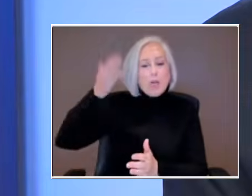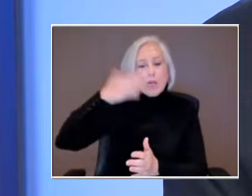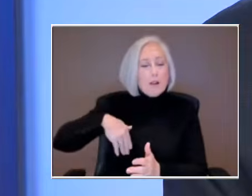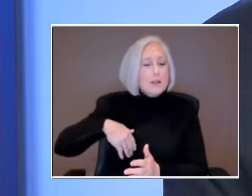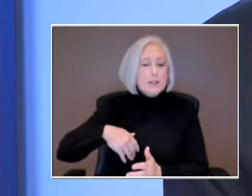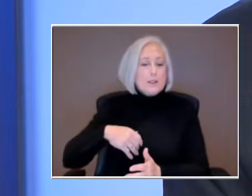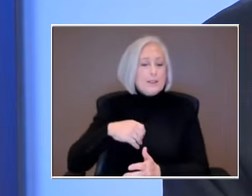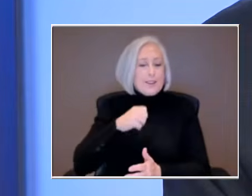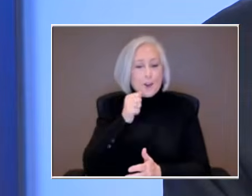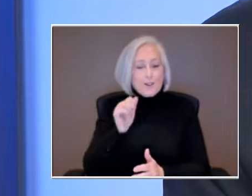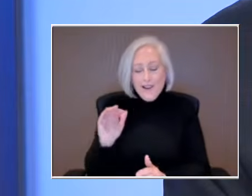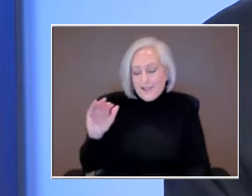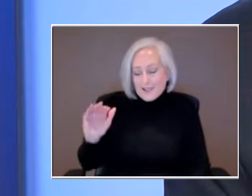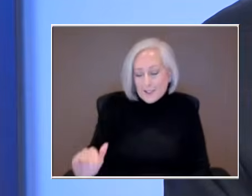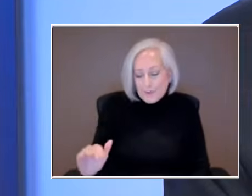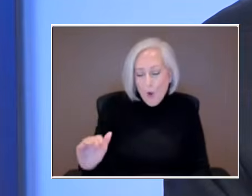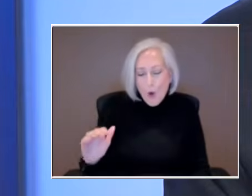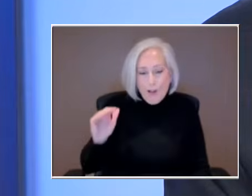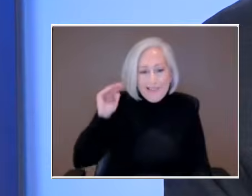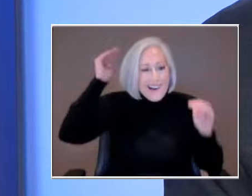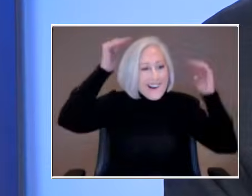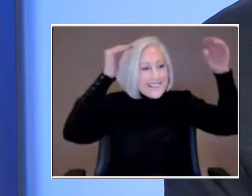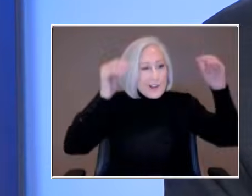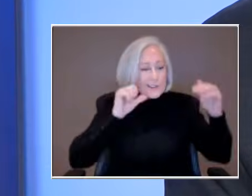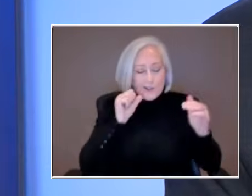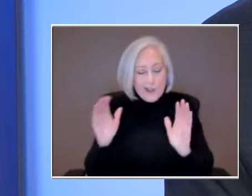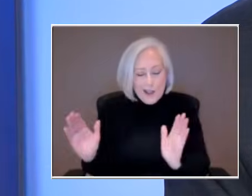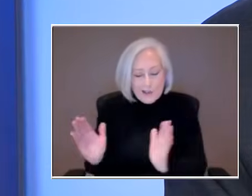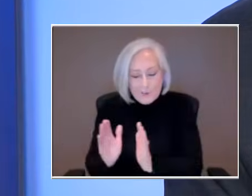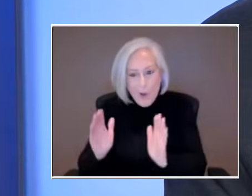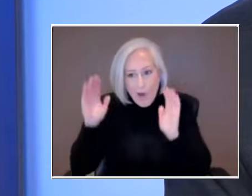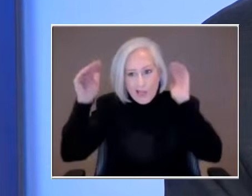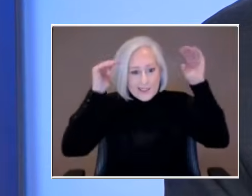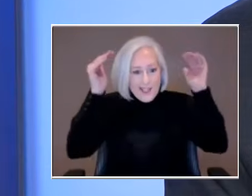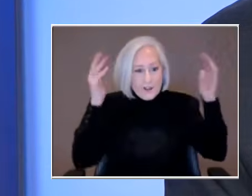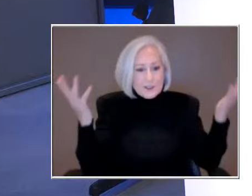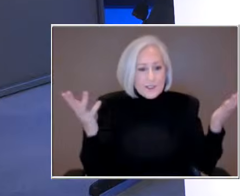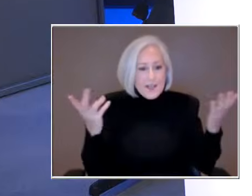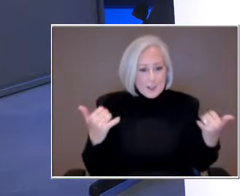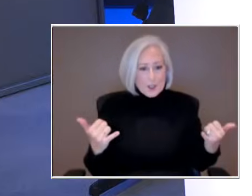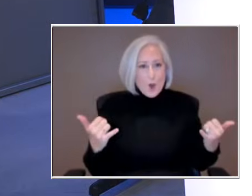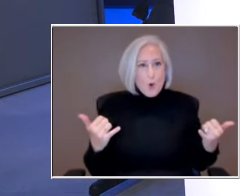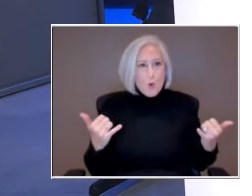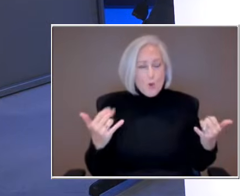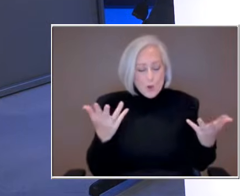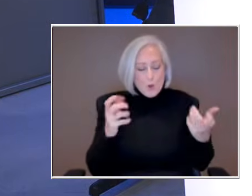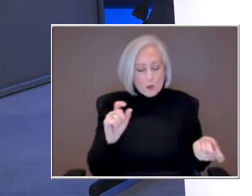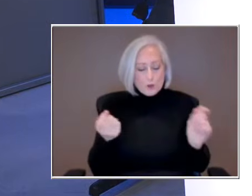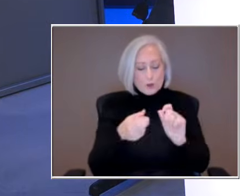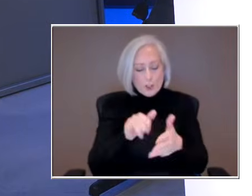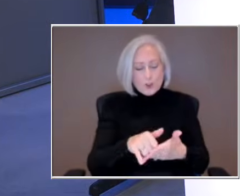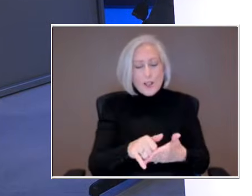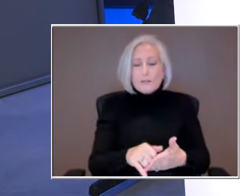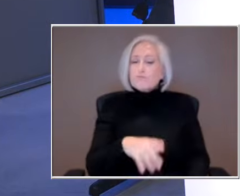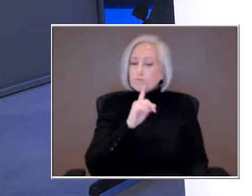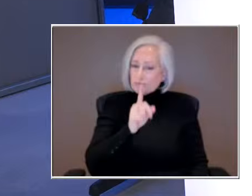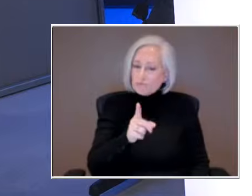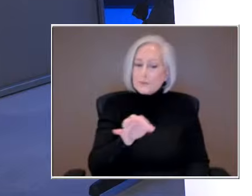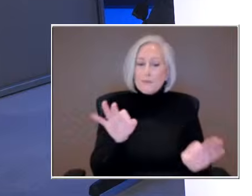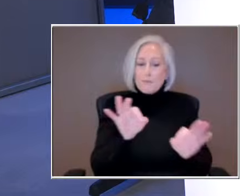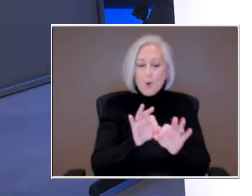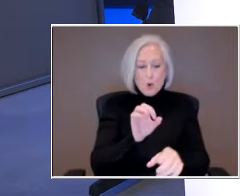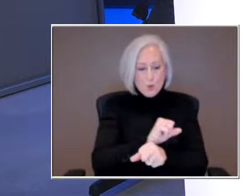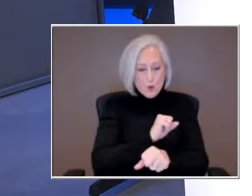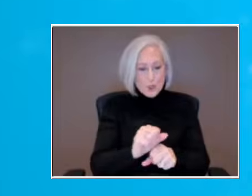adults. And that's what I think Braden's Hope is trying to change, and that was something that resonated with me. That's really important work that you're doing. We do